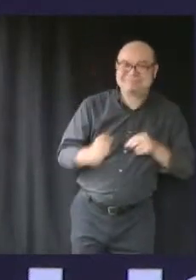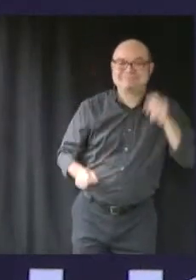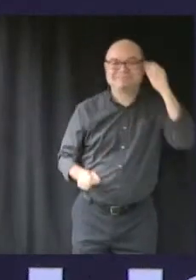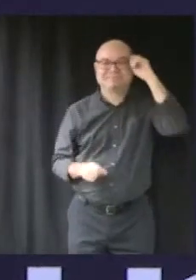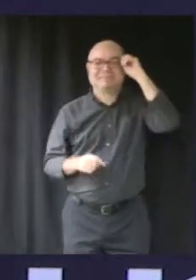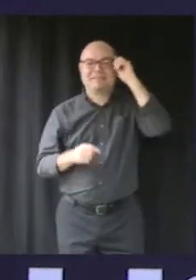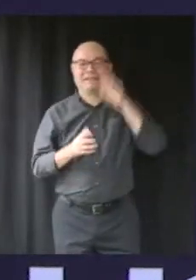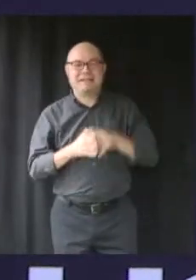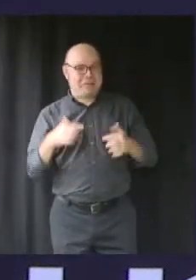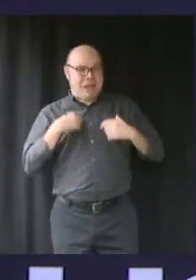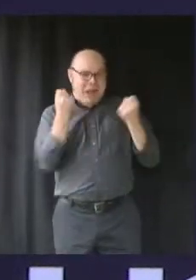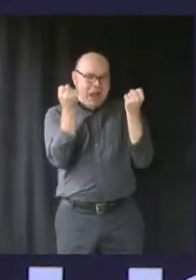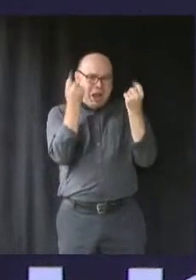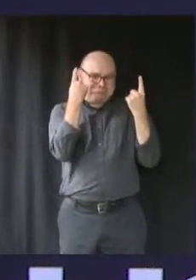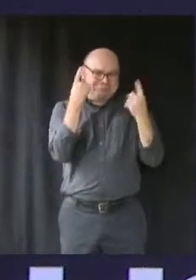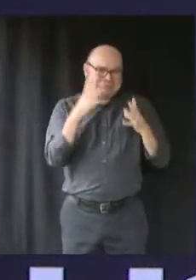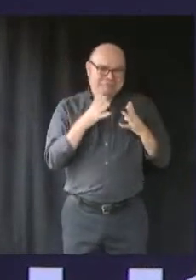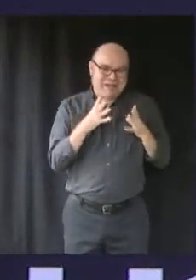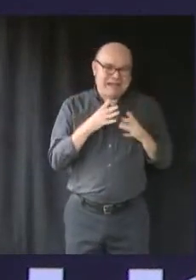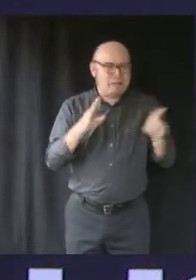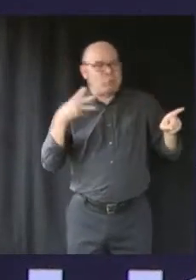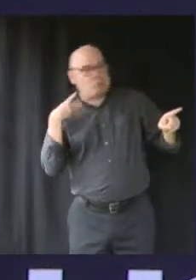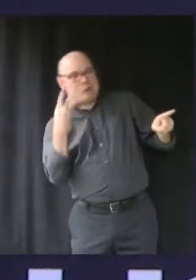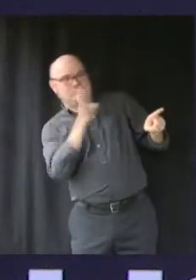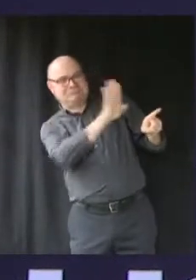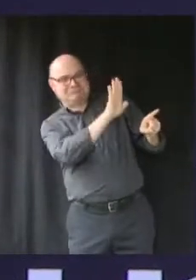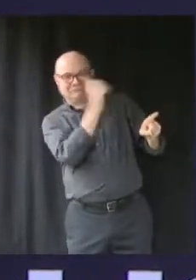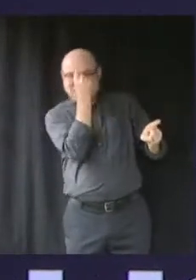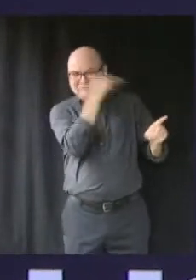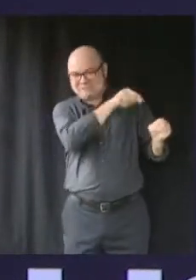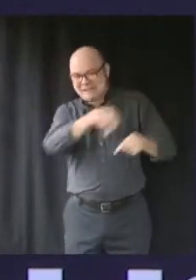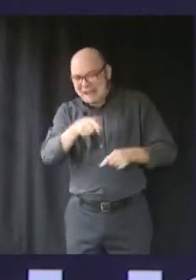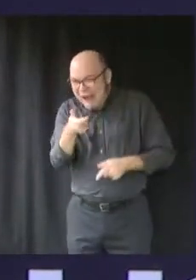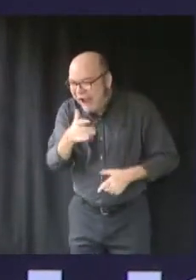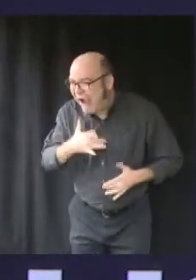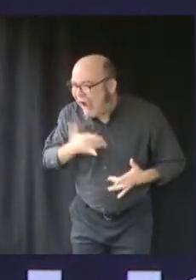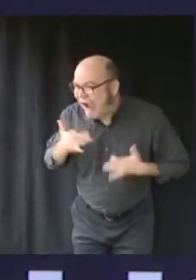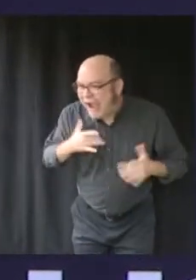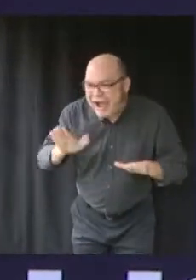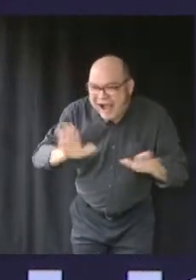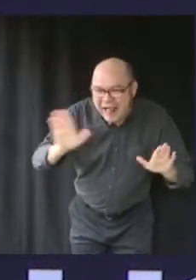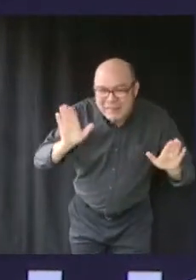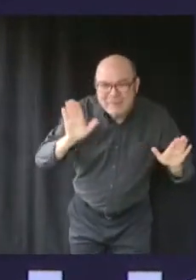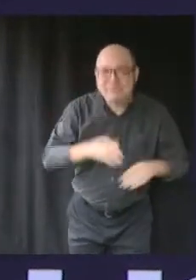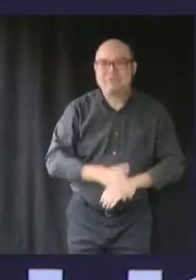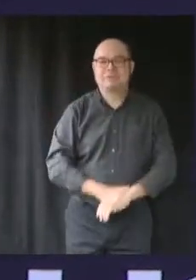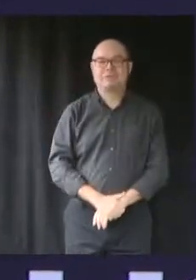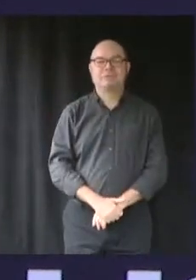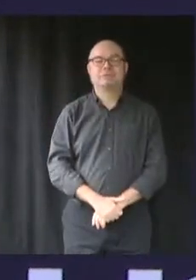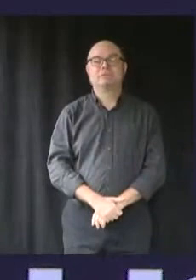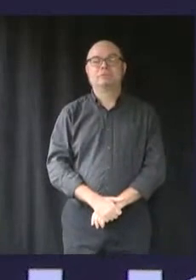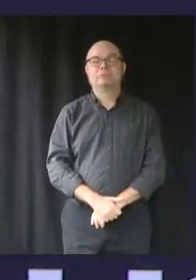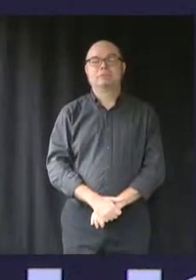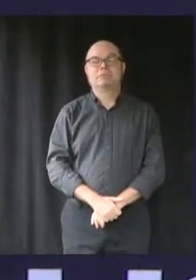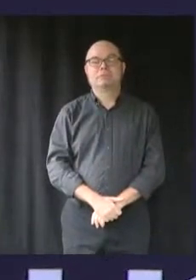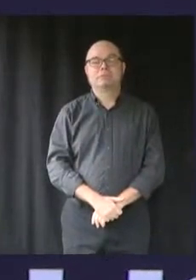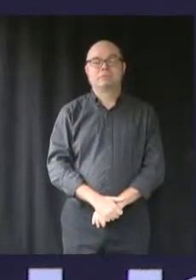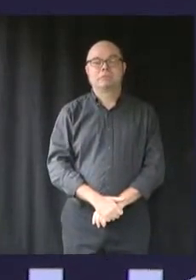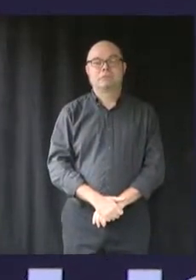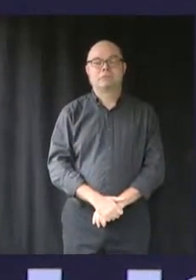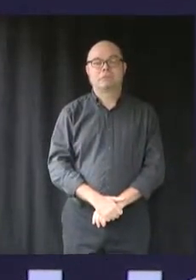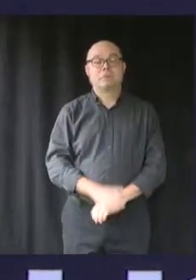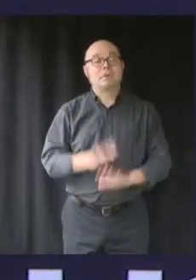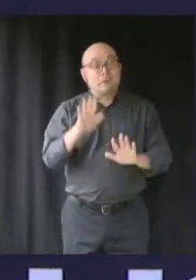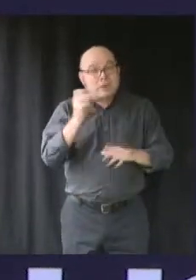he might say that. But there is no mistaking how deeply President Biden is committed to